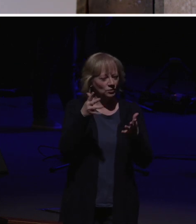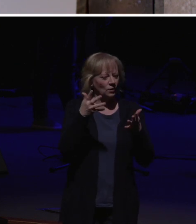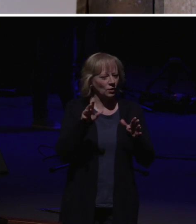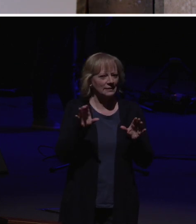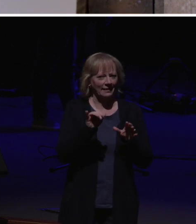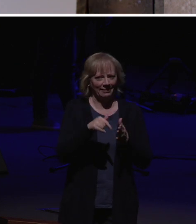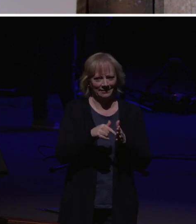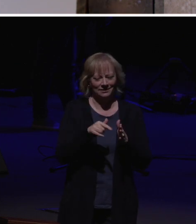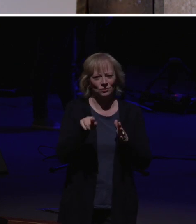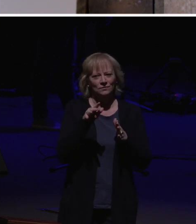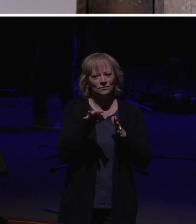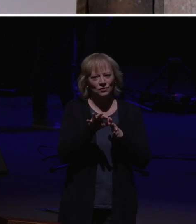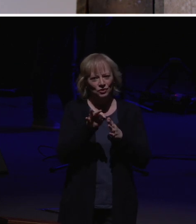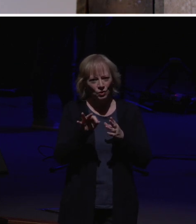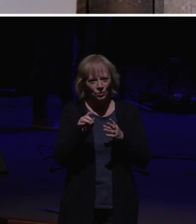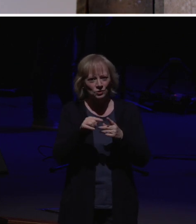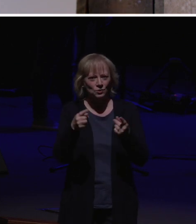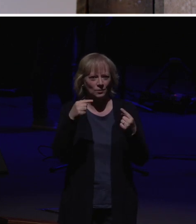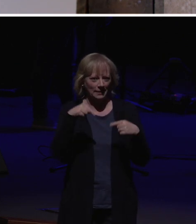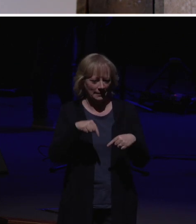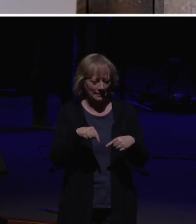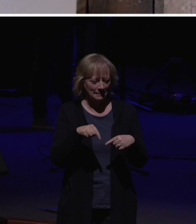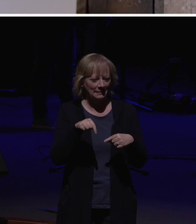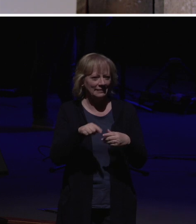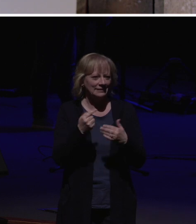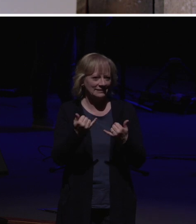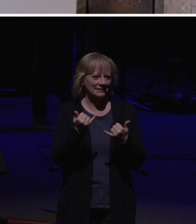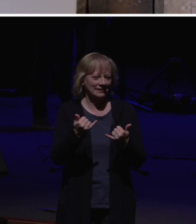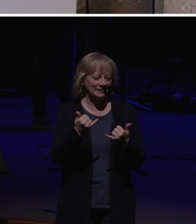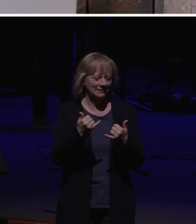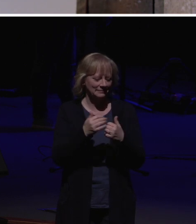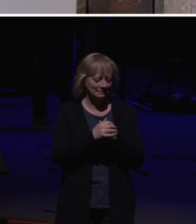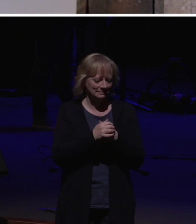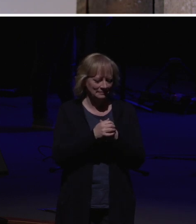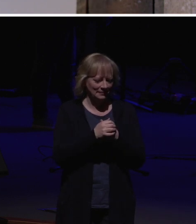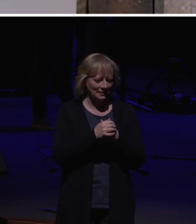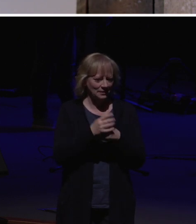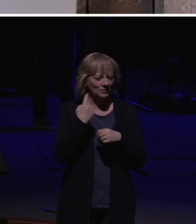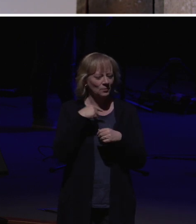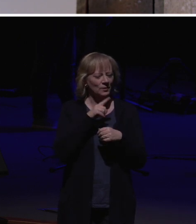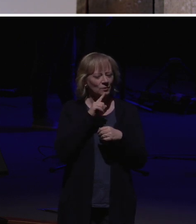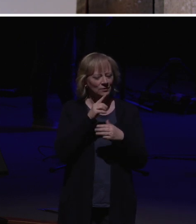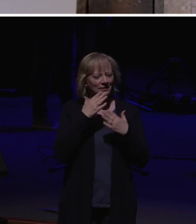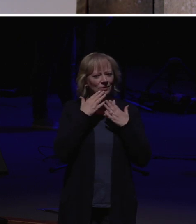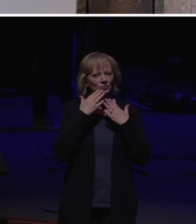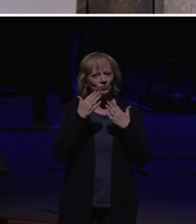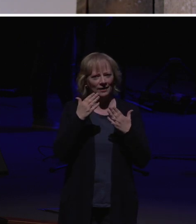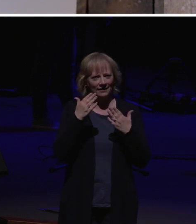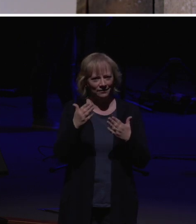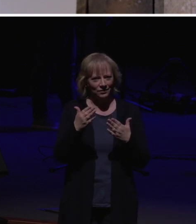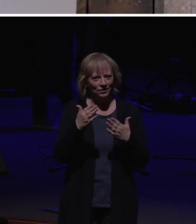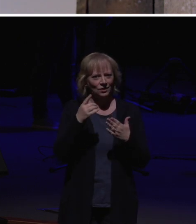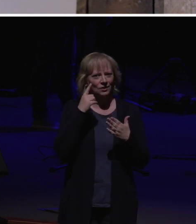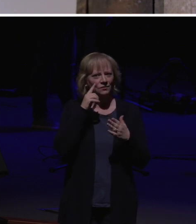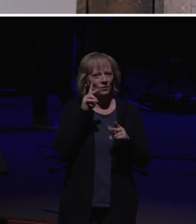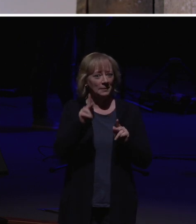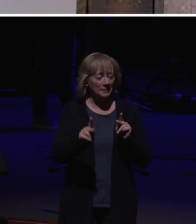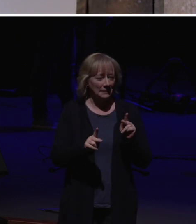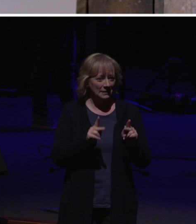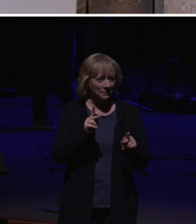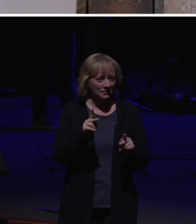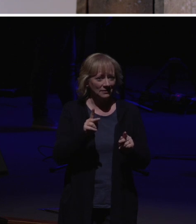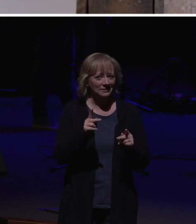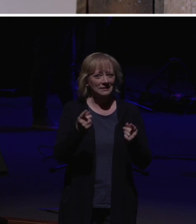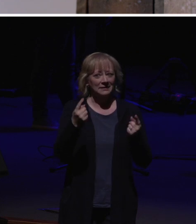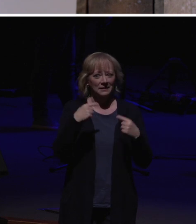it. You've chosen to join us this day. We are so grateful for the people that make up